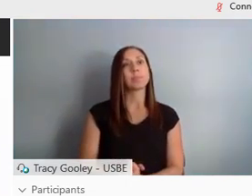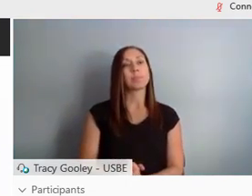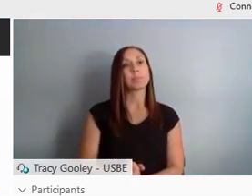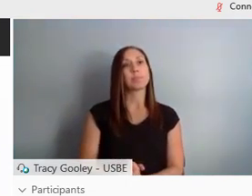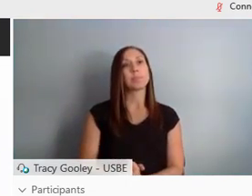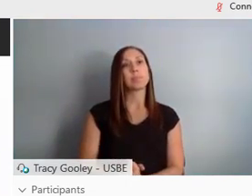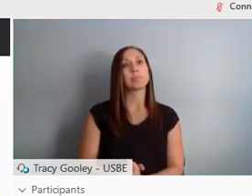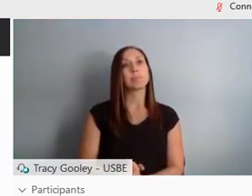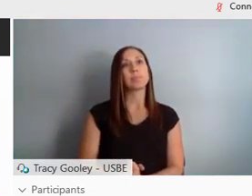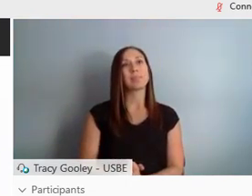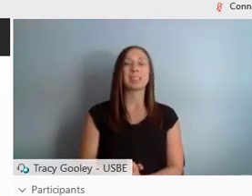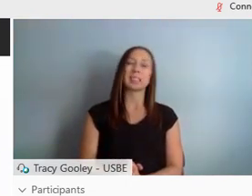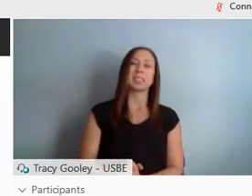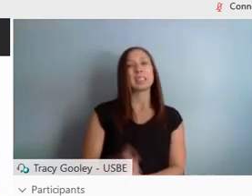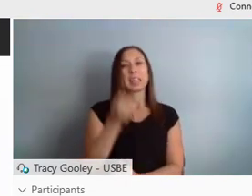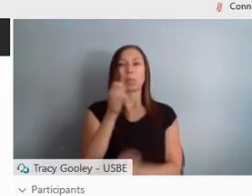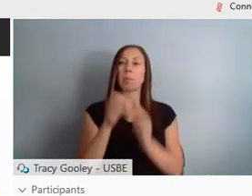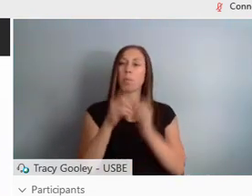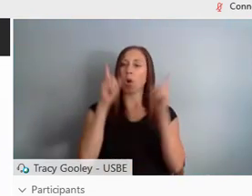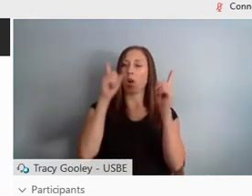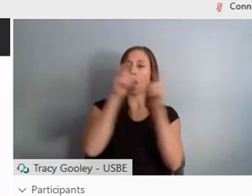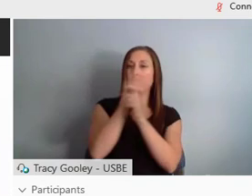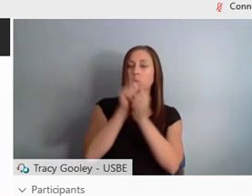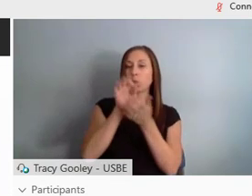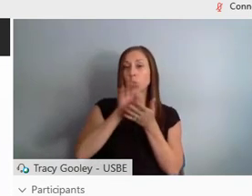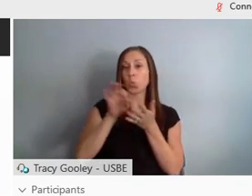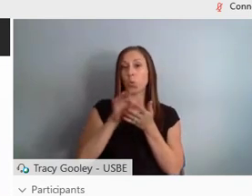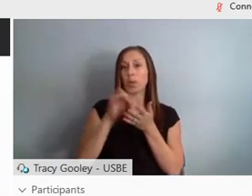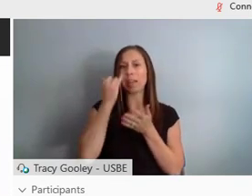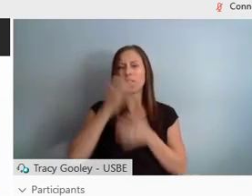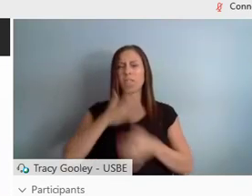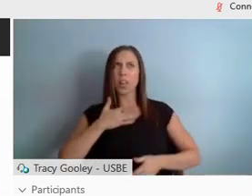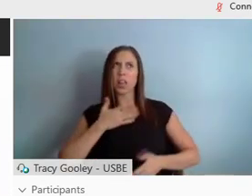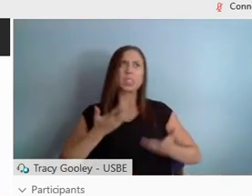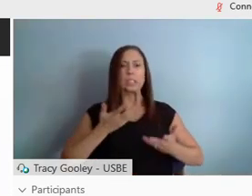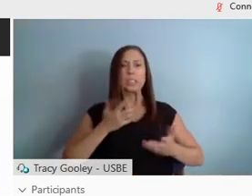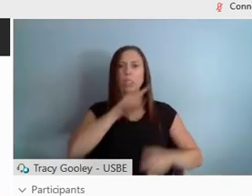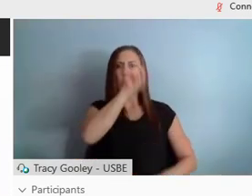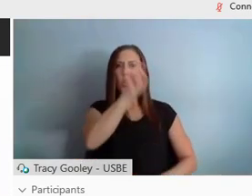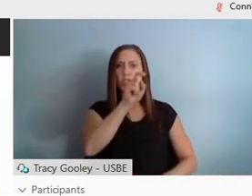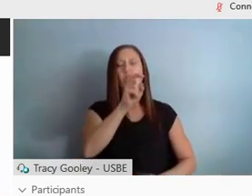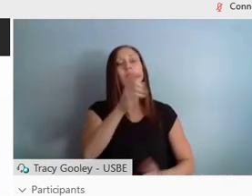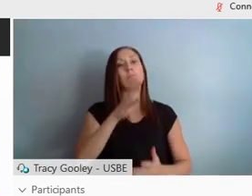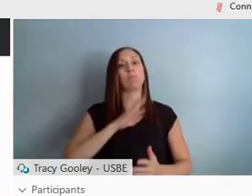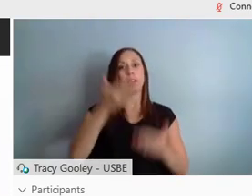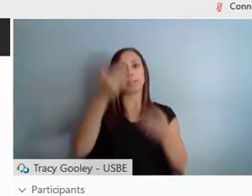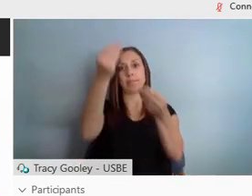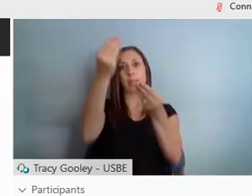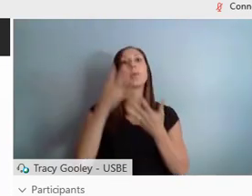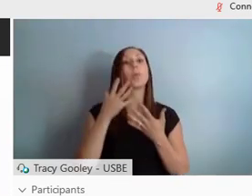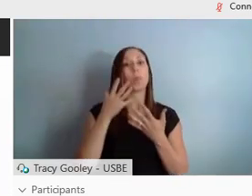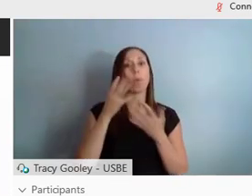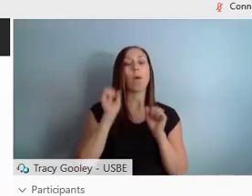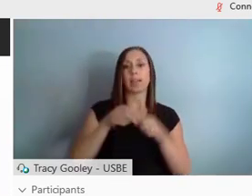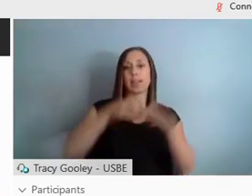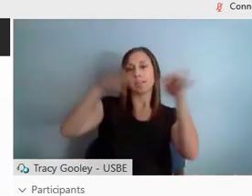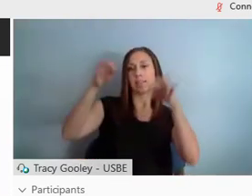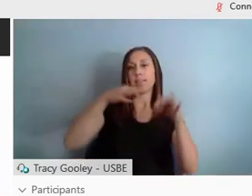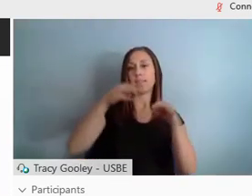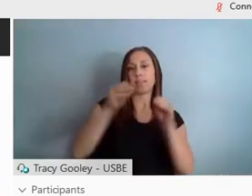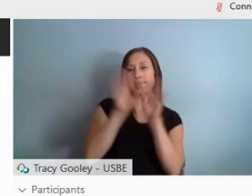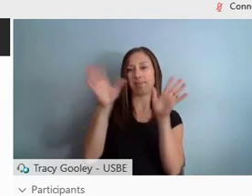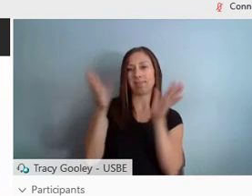So that one's a little bit more complicated on the scoring. If you have questions on that one, please let us know. We can walk you through it